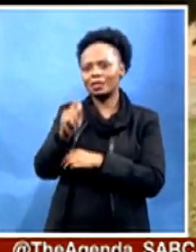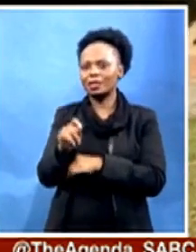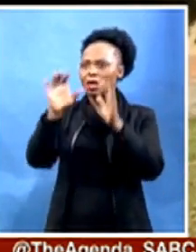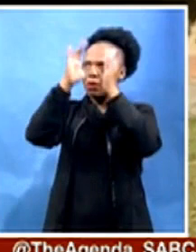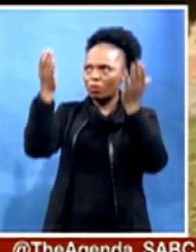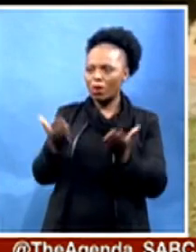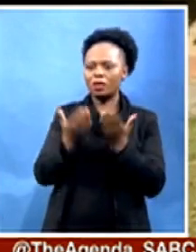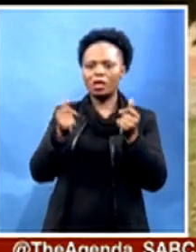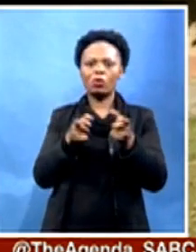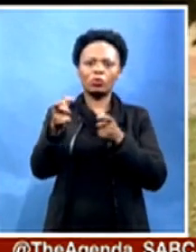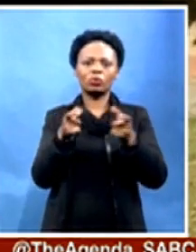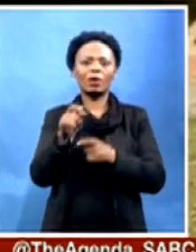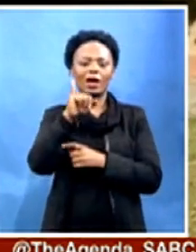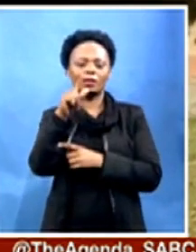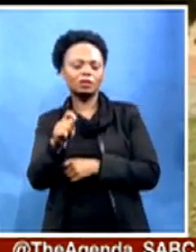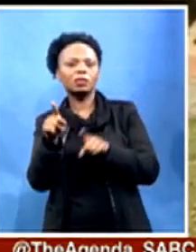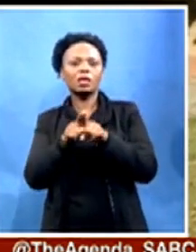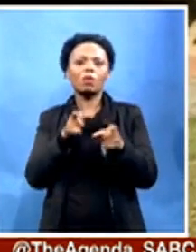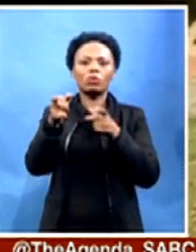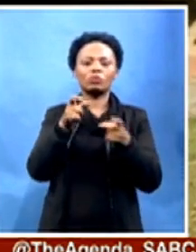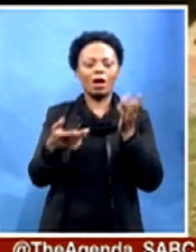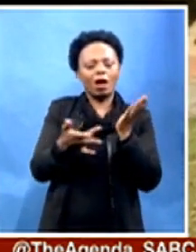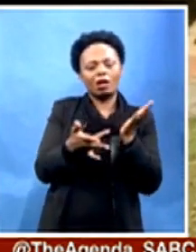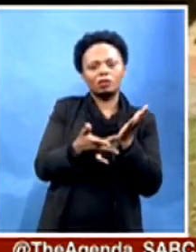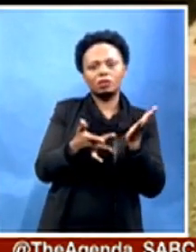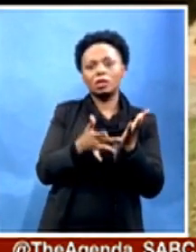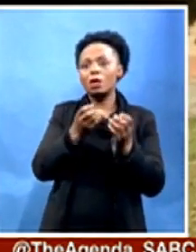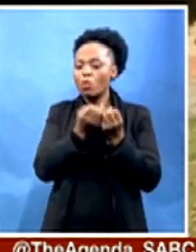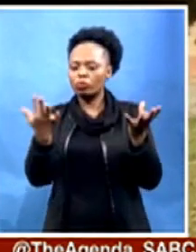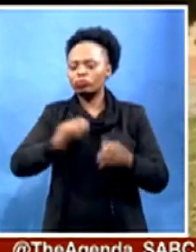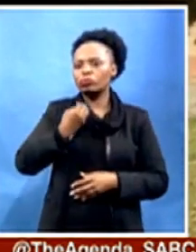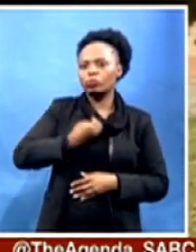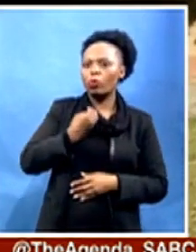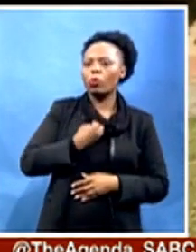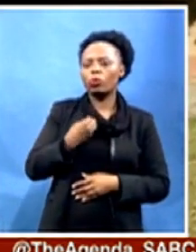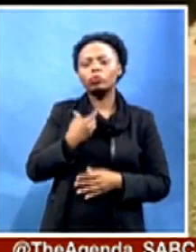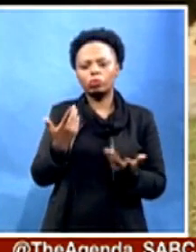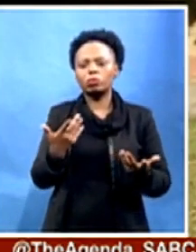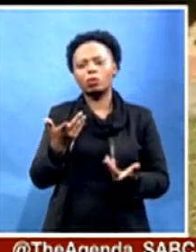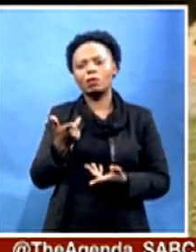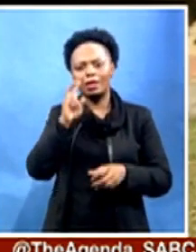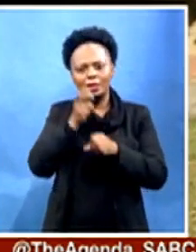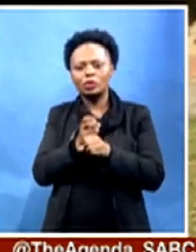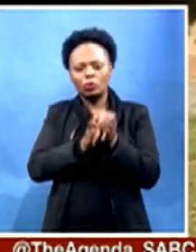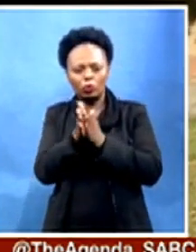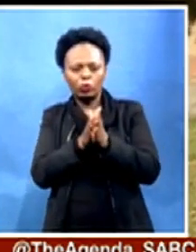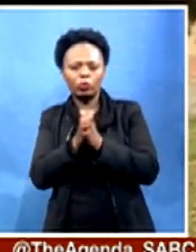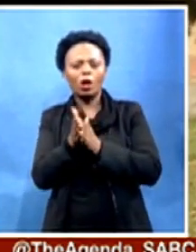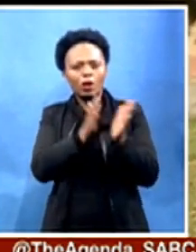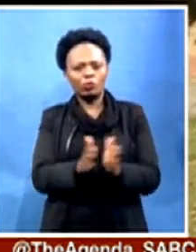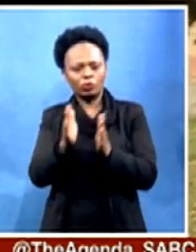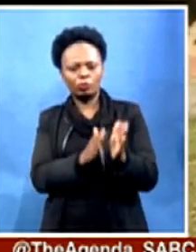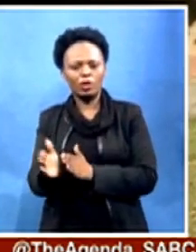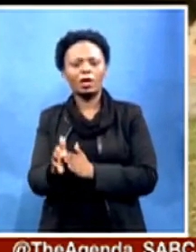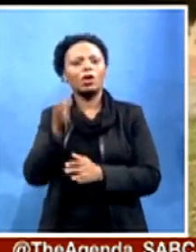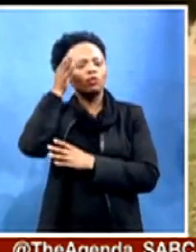instill in our young people. And I believe if we're trying to prepare future leaders of this country, leaders of industry, people who